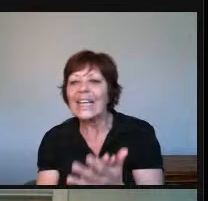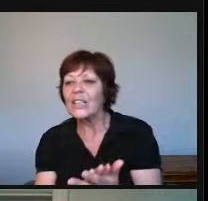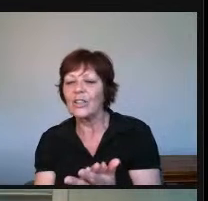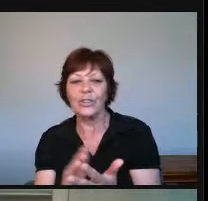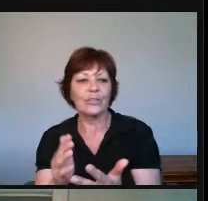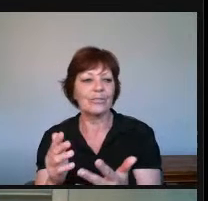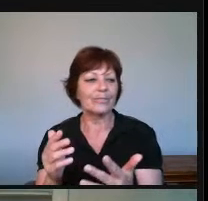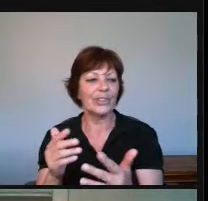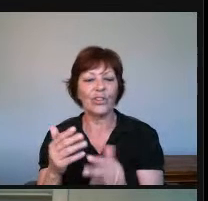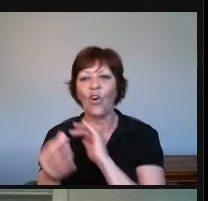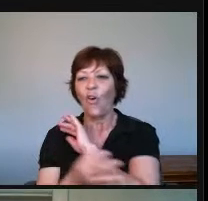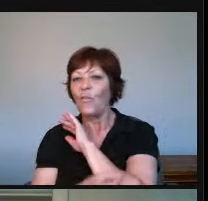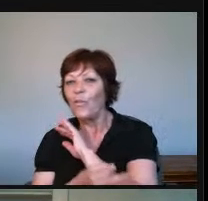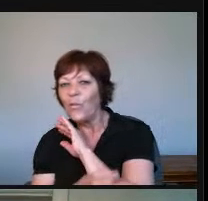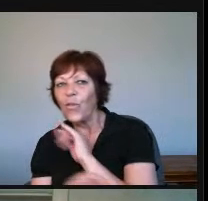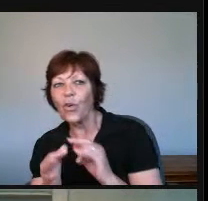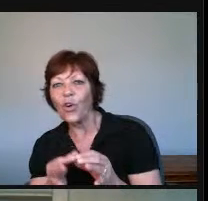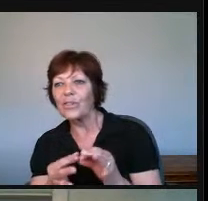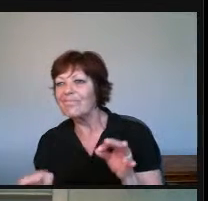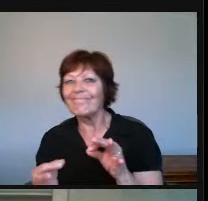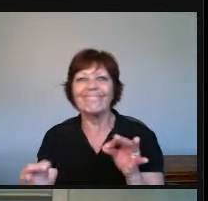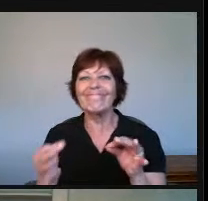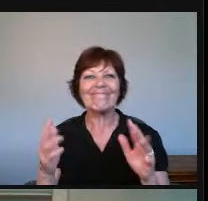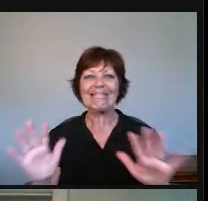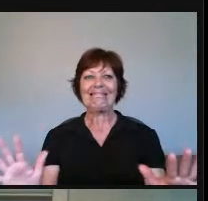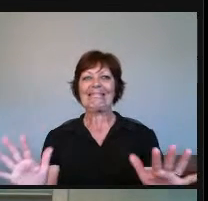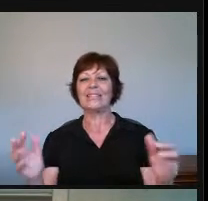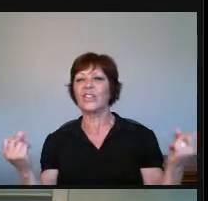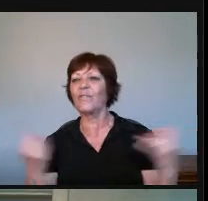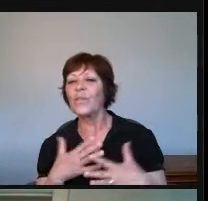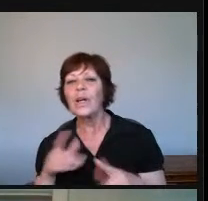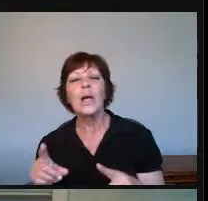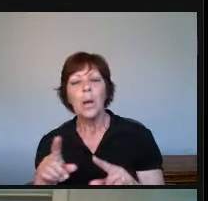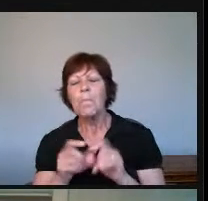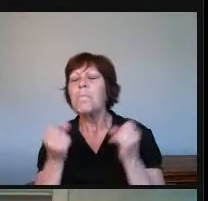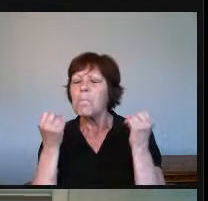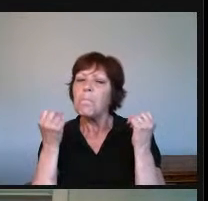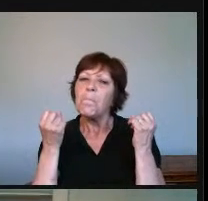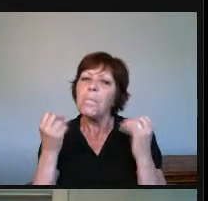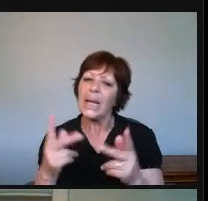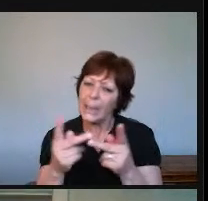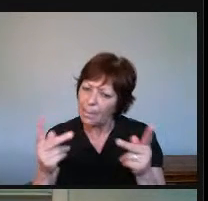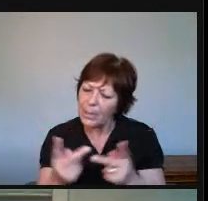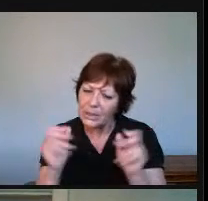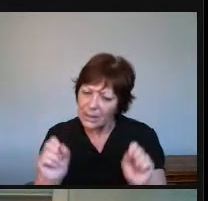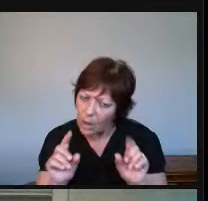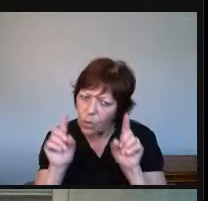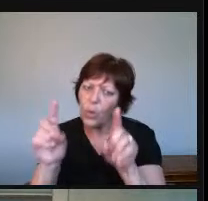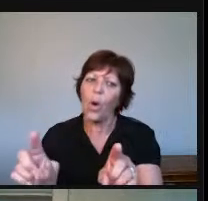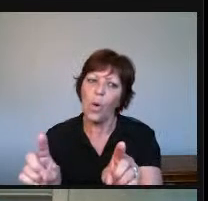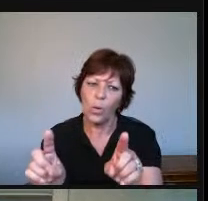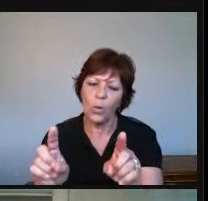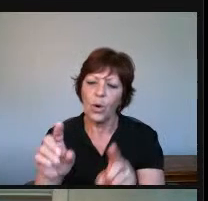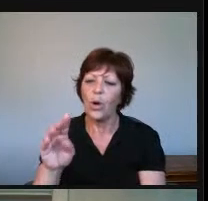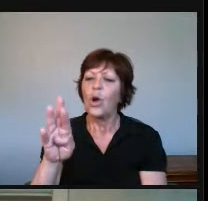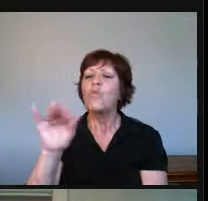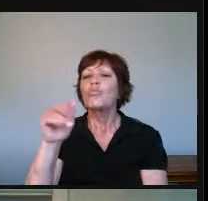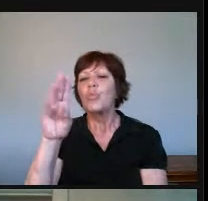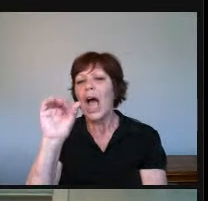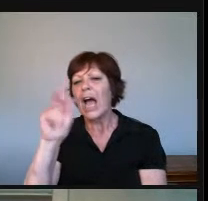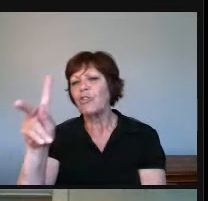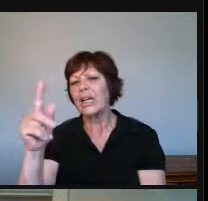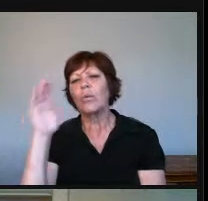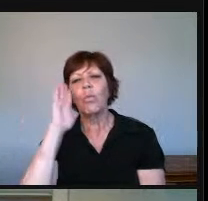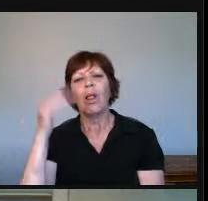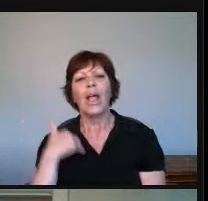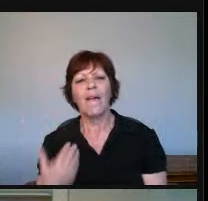because of language barriers. But there are a number of sites, and if you go to New York, Broderick, I think, will have a lot of